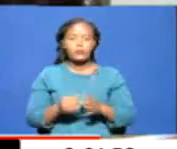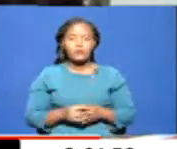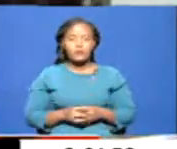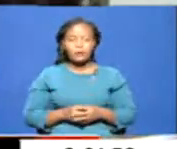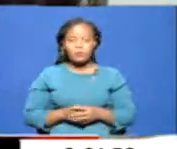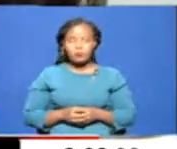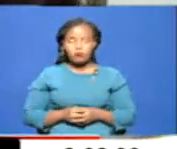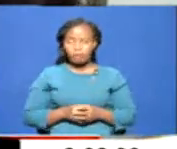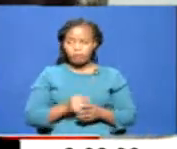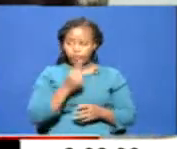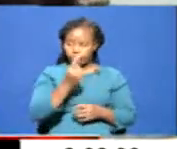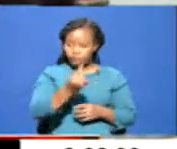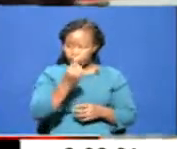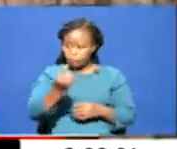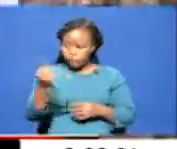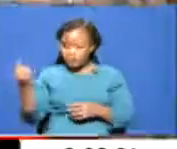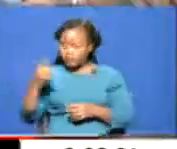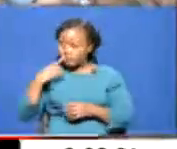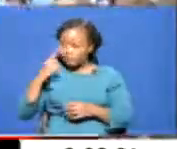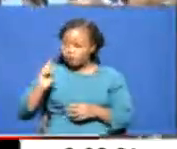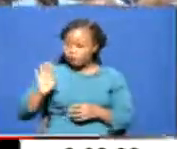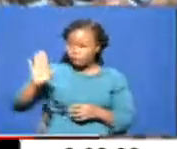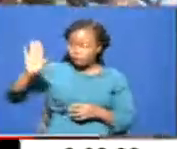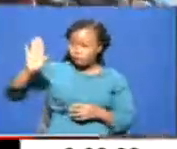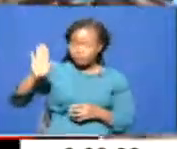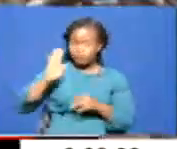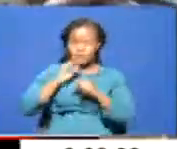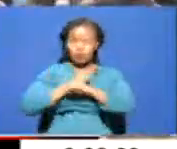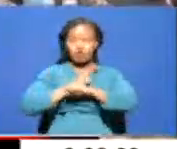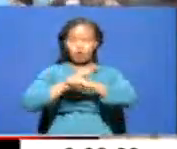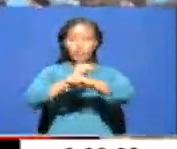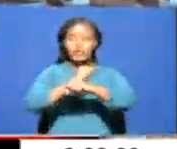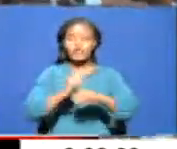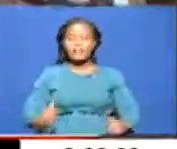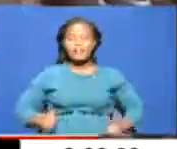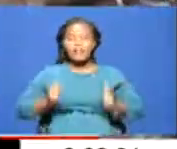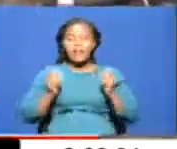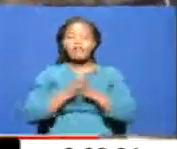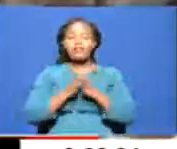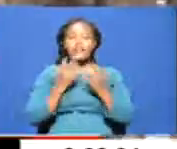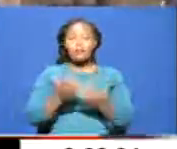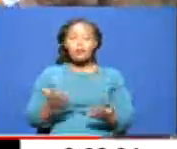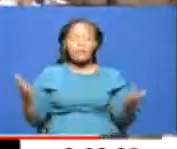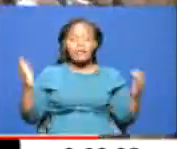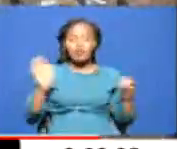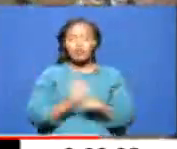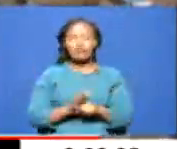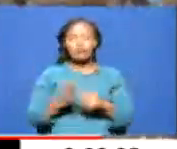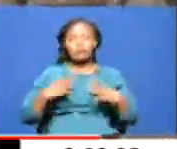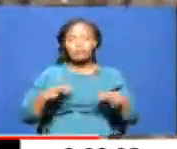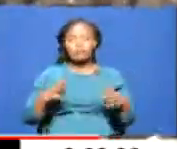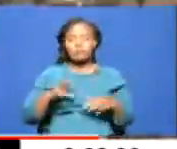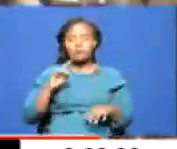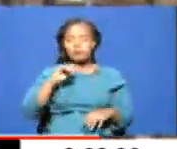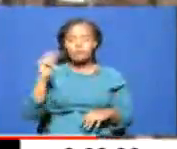Each taking their oath of duty, swearing to protect the lives and property of the millions of Kenyan public.